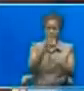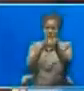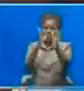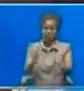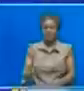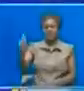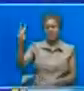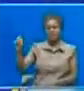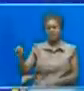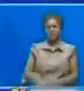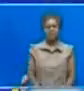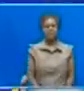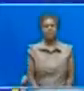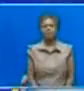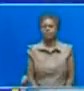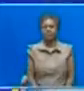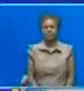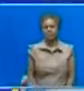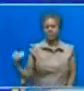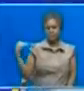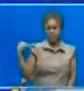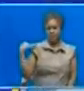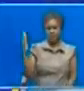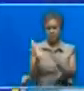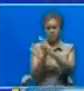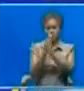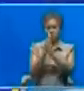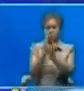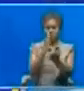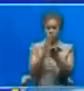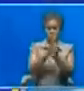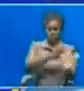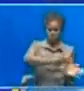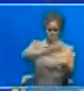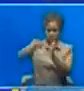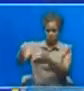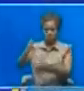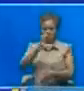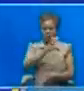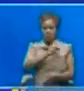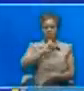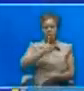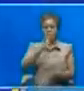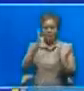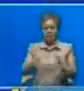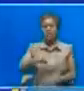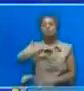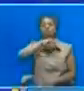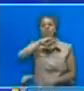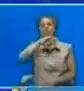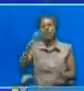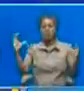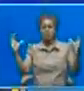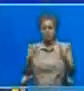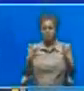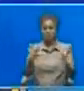KTN. Very disturbing story indeed. Let's move on. And a senior commander in the Ugandan militia group, the